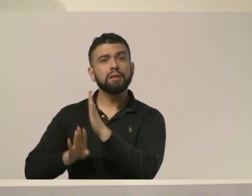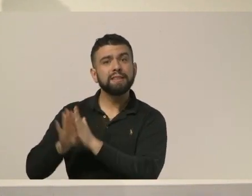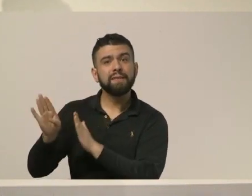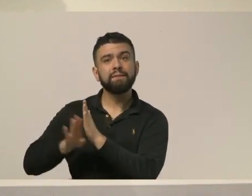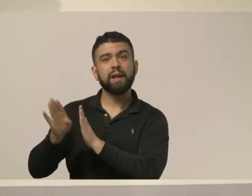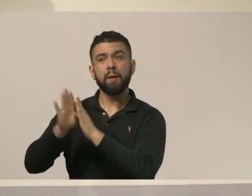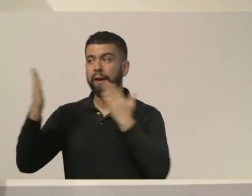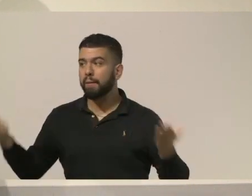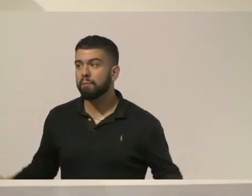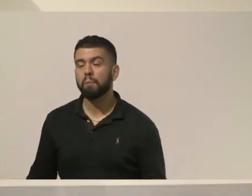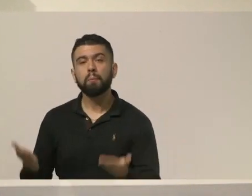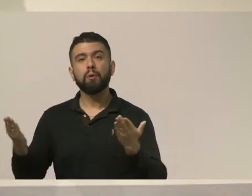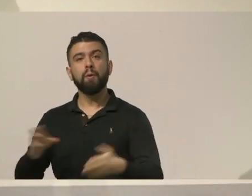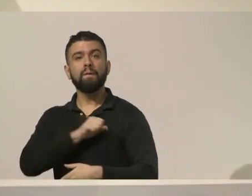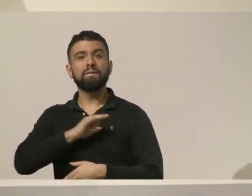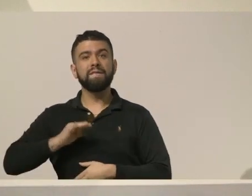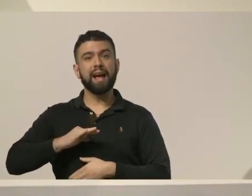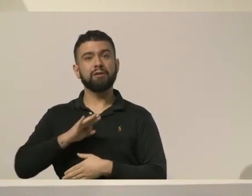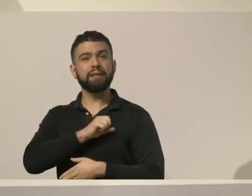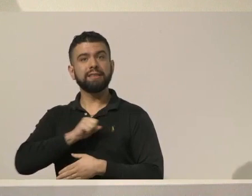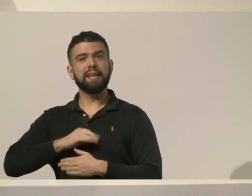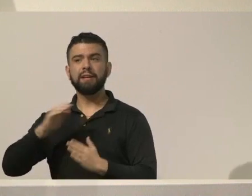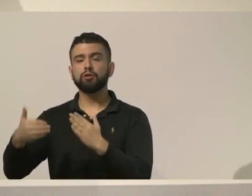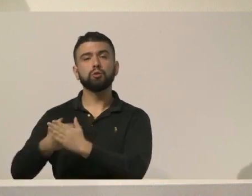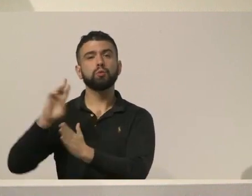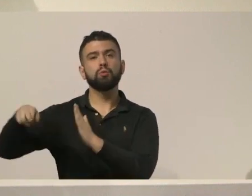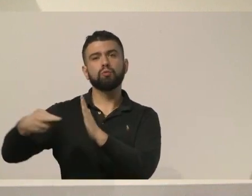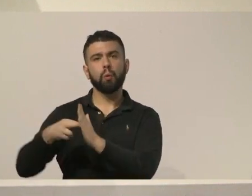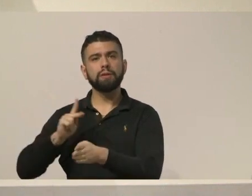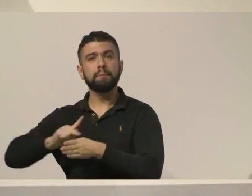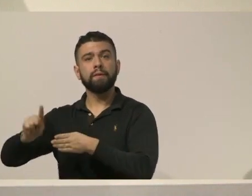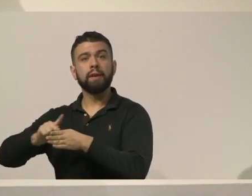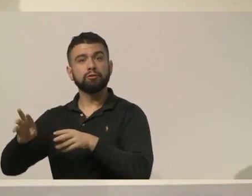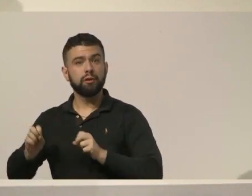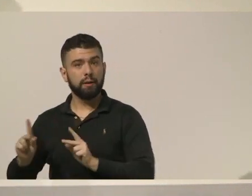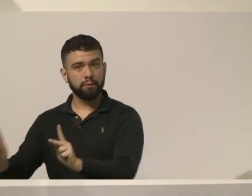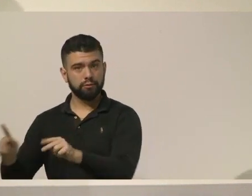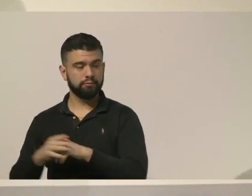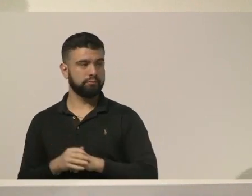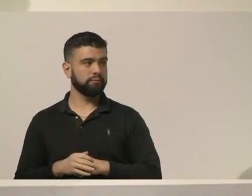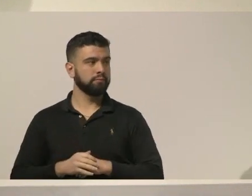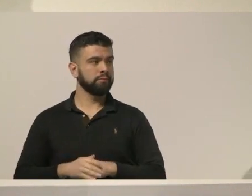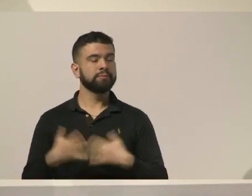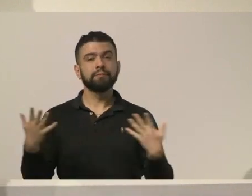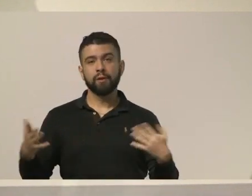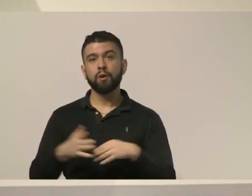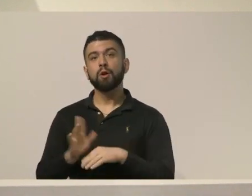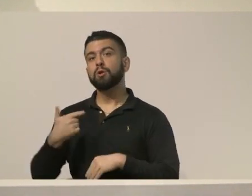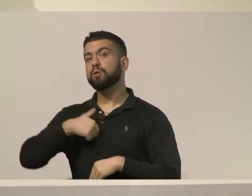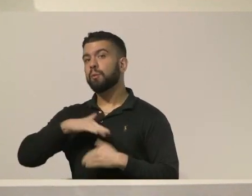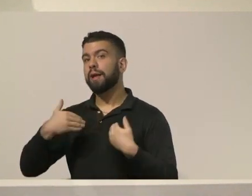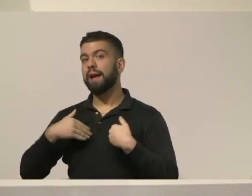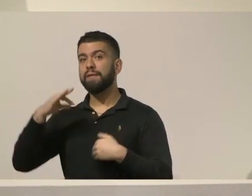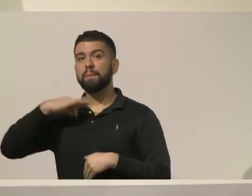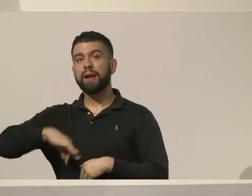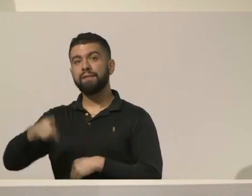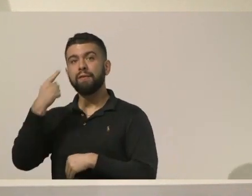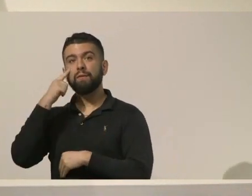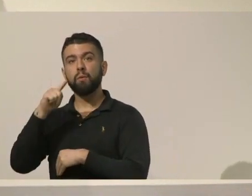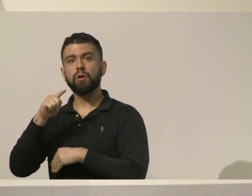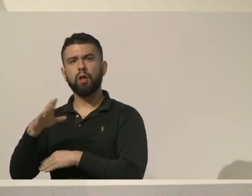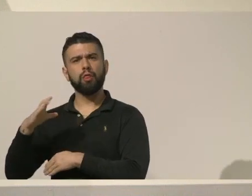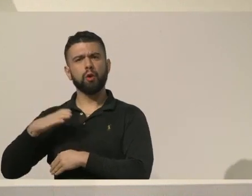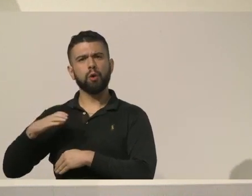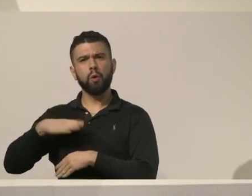staff into new roles and professional opportunities. Fortunately, we have the benefit of the coach survey results, which you can